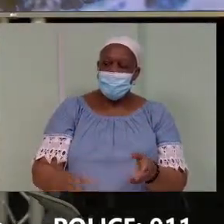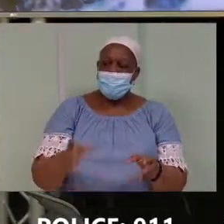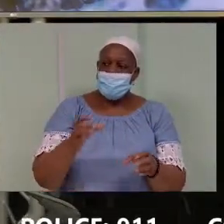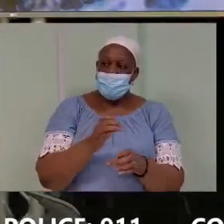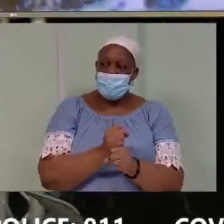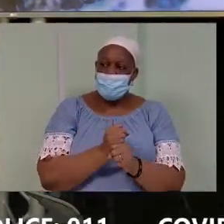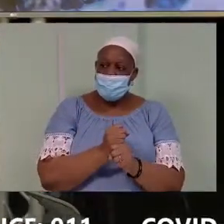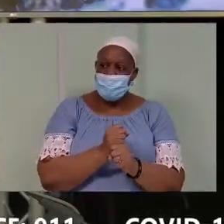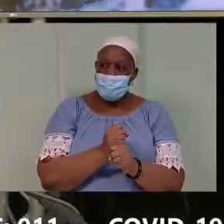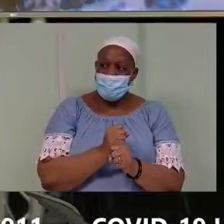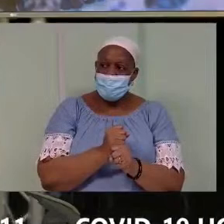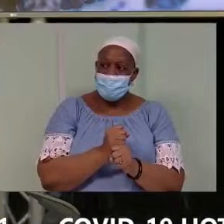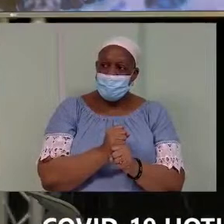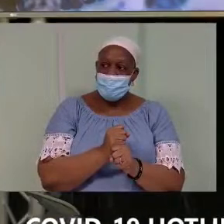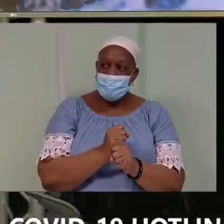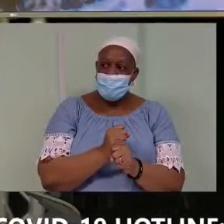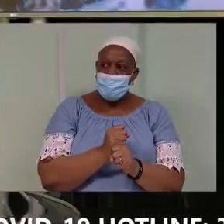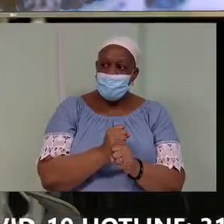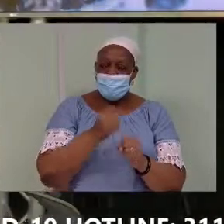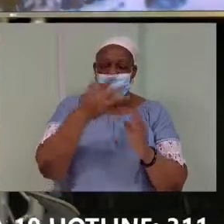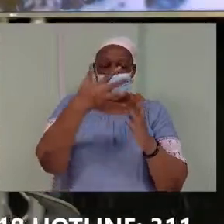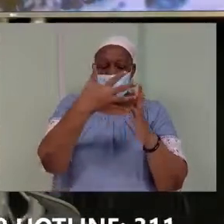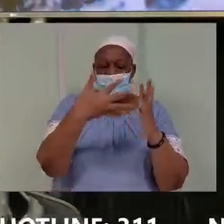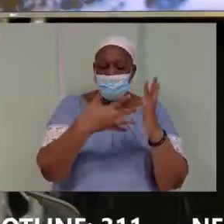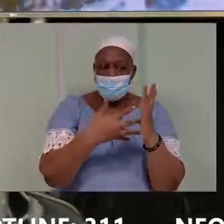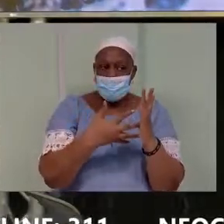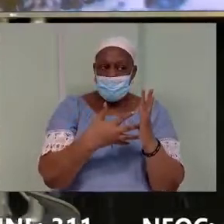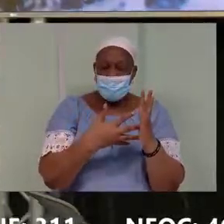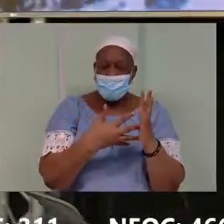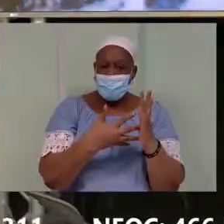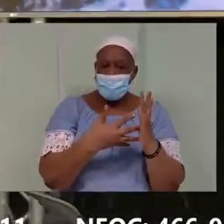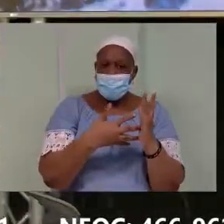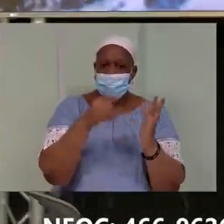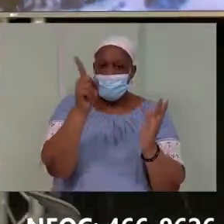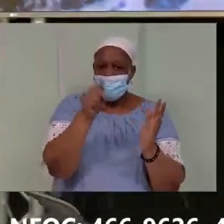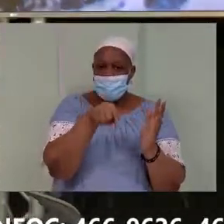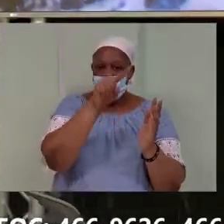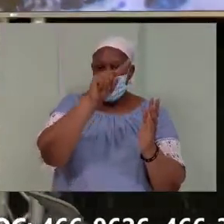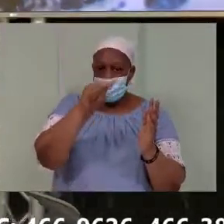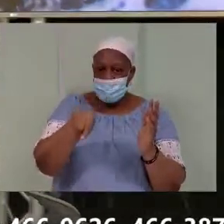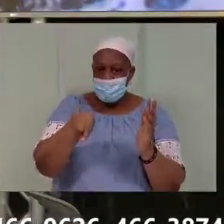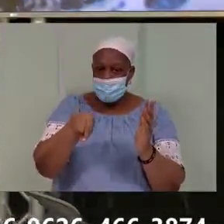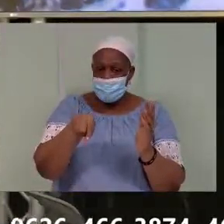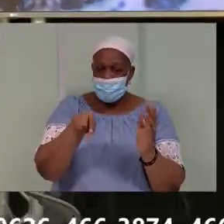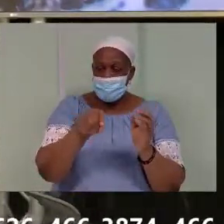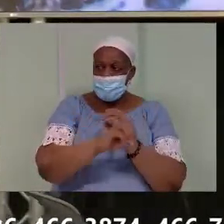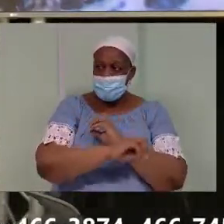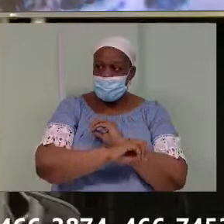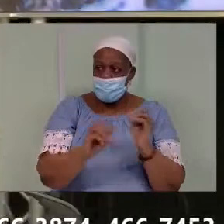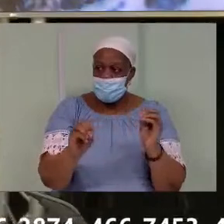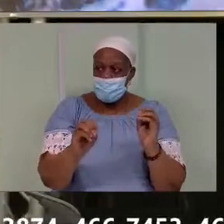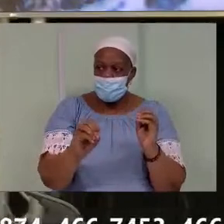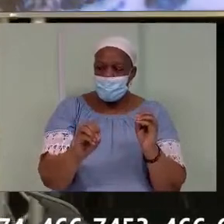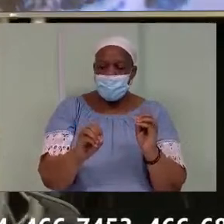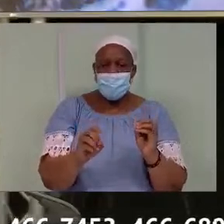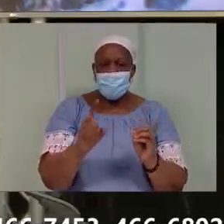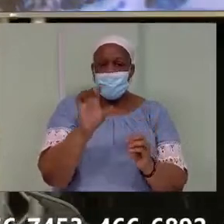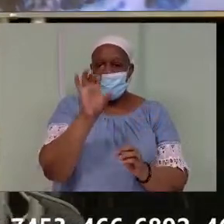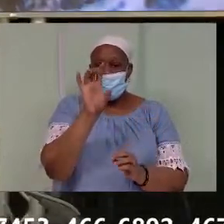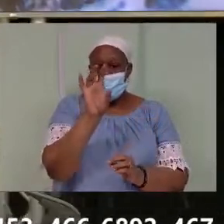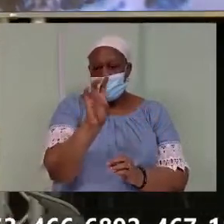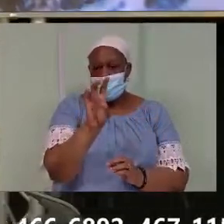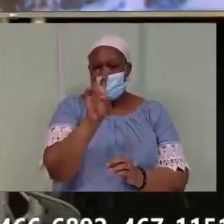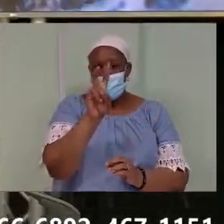a RT-PCR test, a negative RT-PCR test 72 hours prior